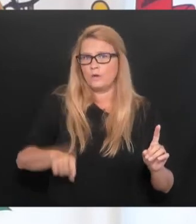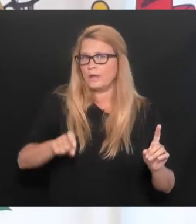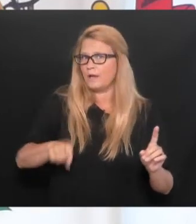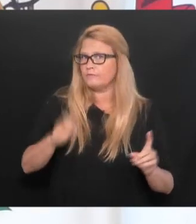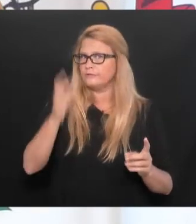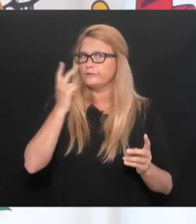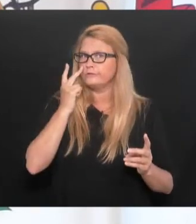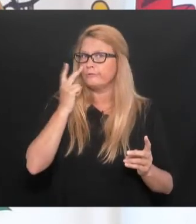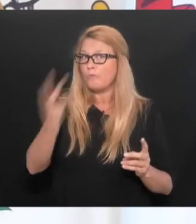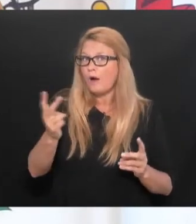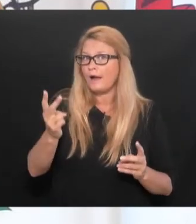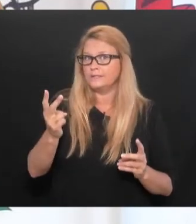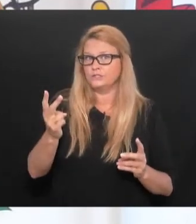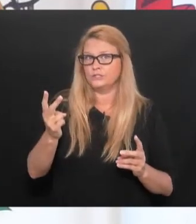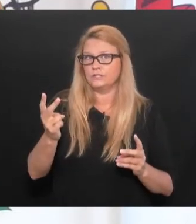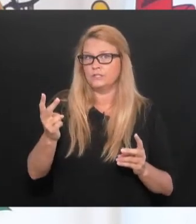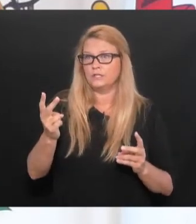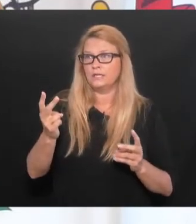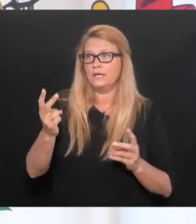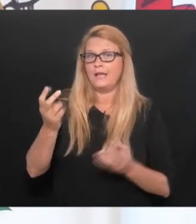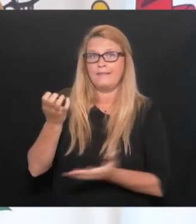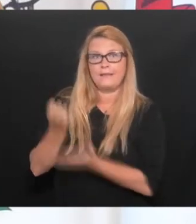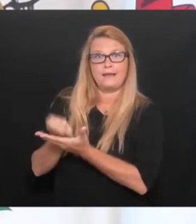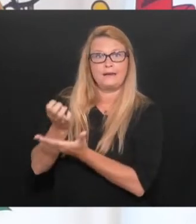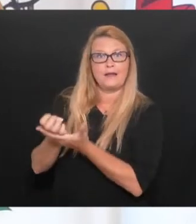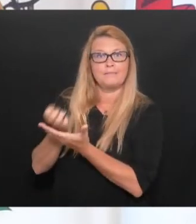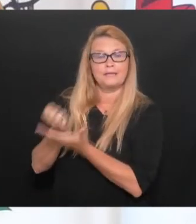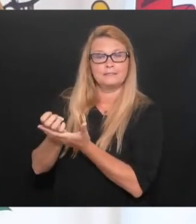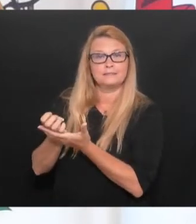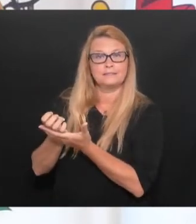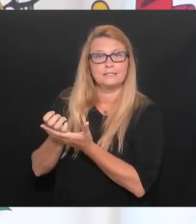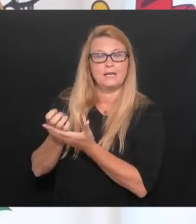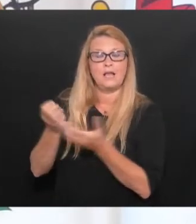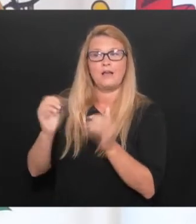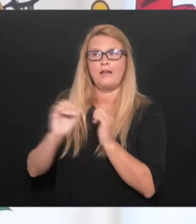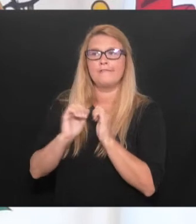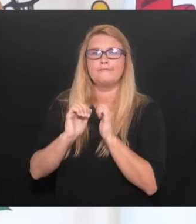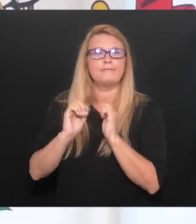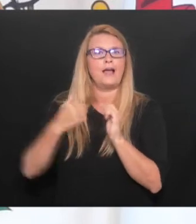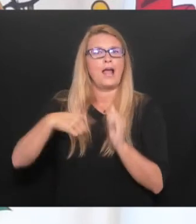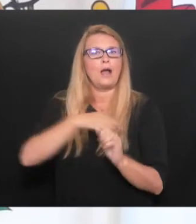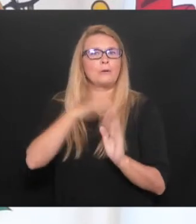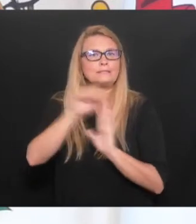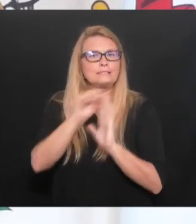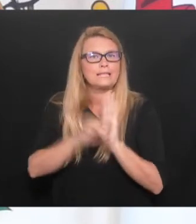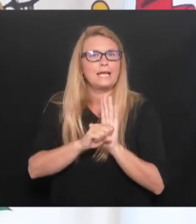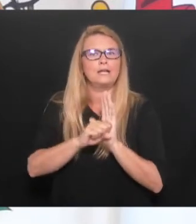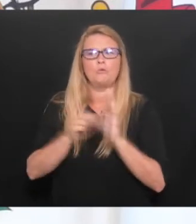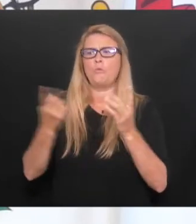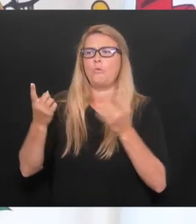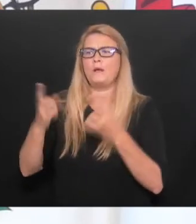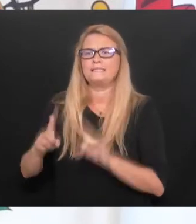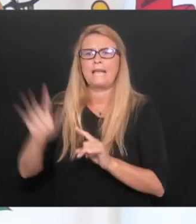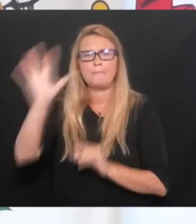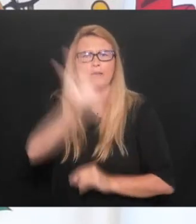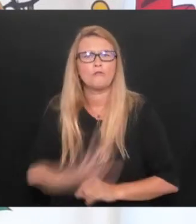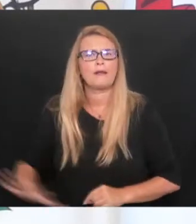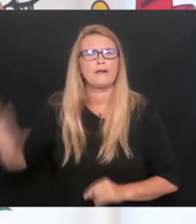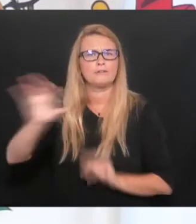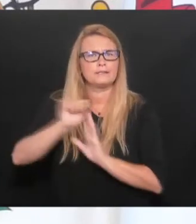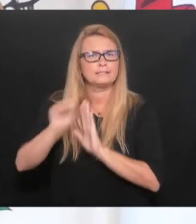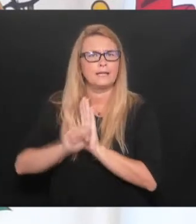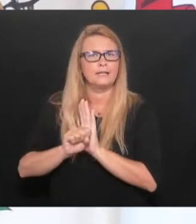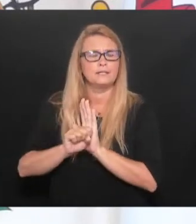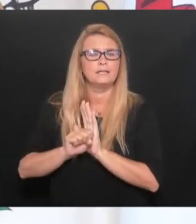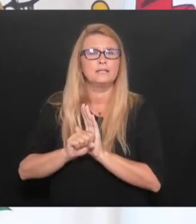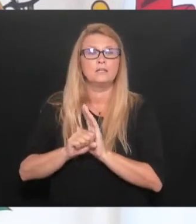the store, don't we? We need to mind the economics of who we are and what is going on within our state.